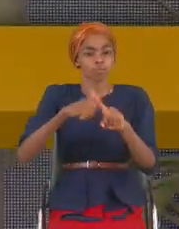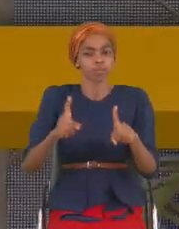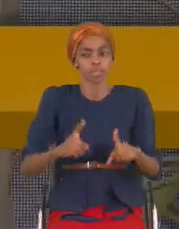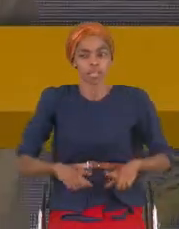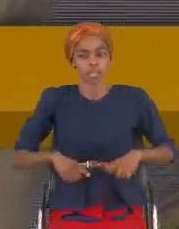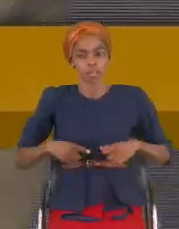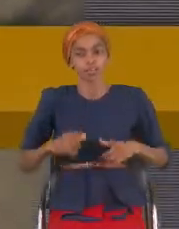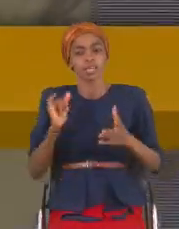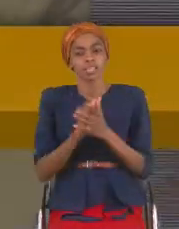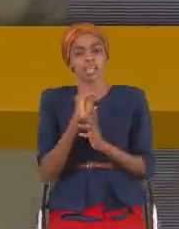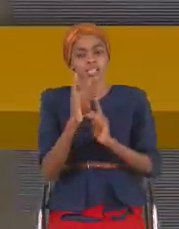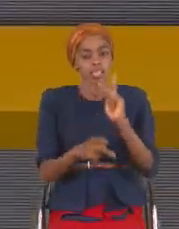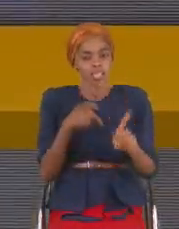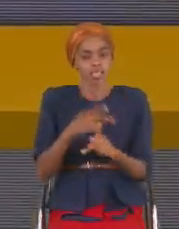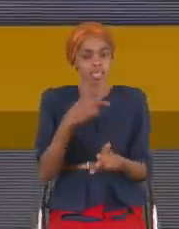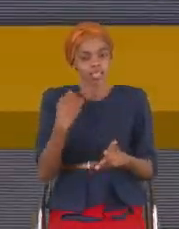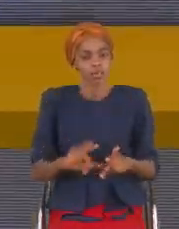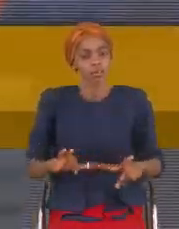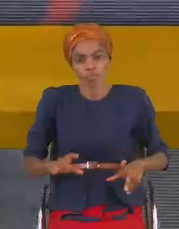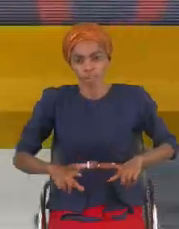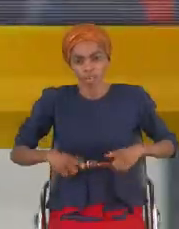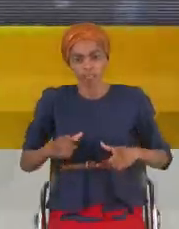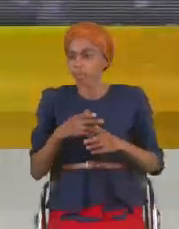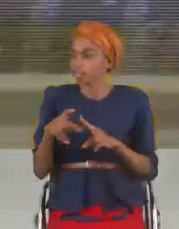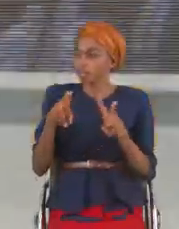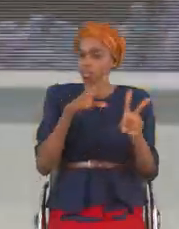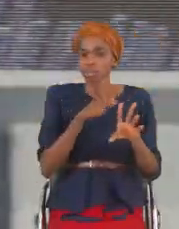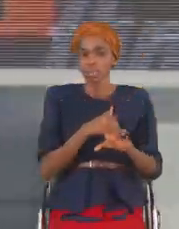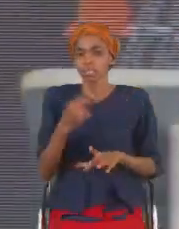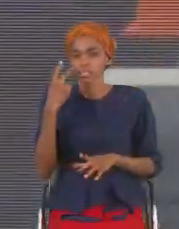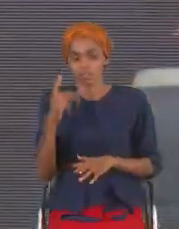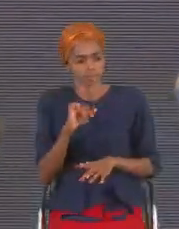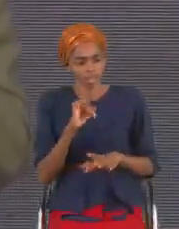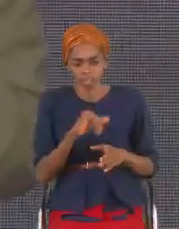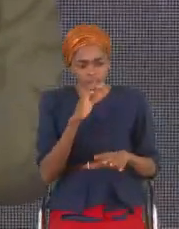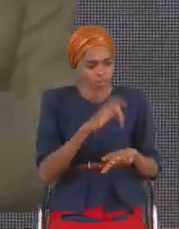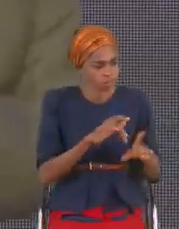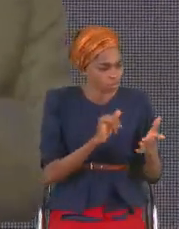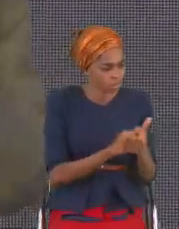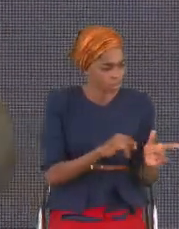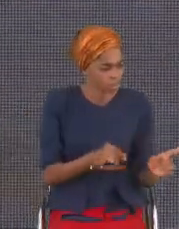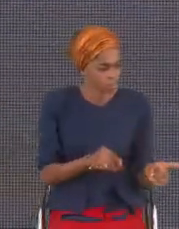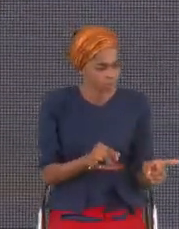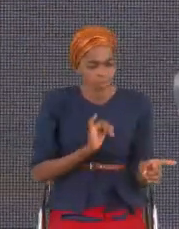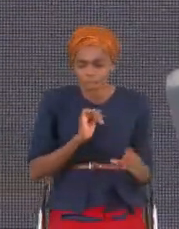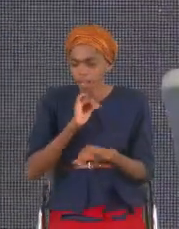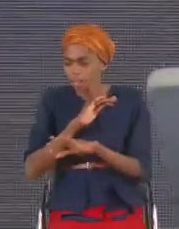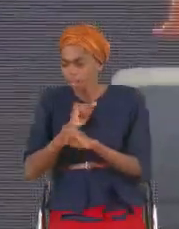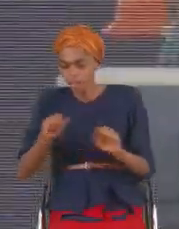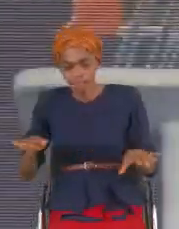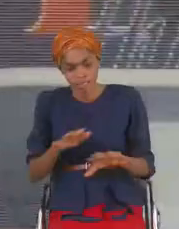kind of looking at life and say, I can't touch that. I can't go